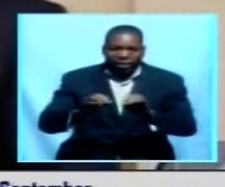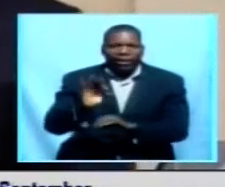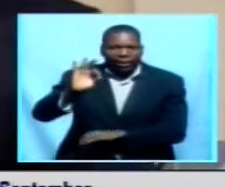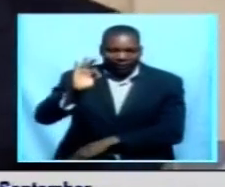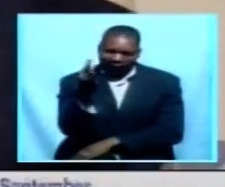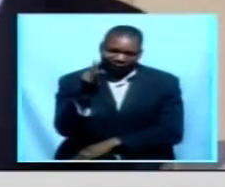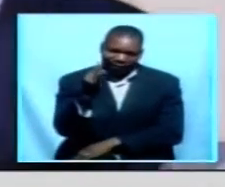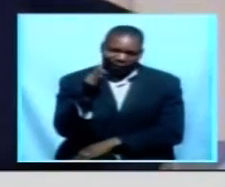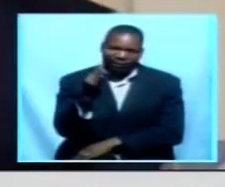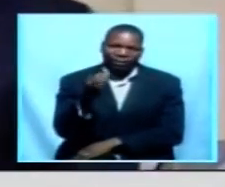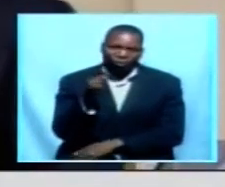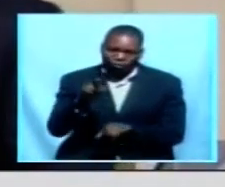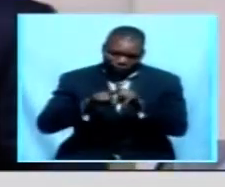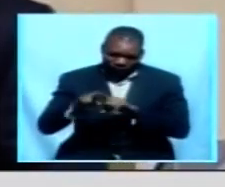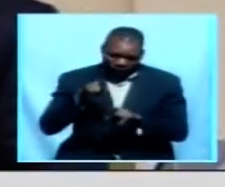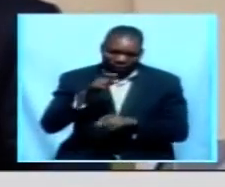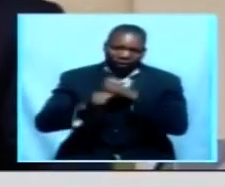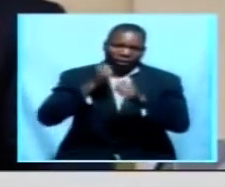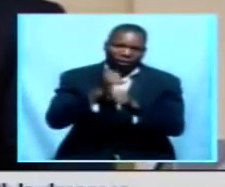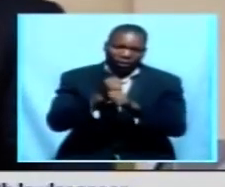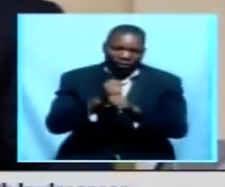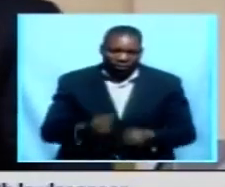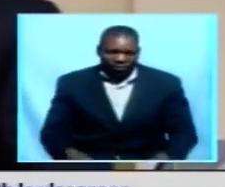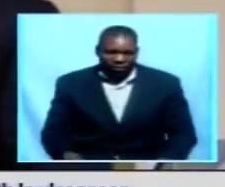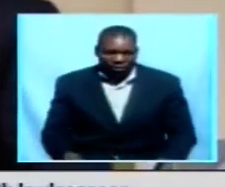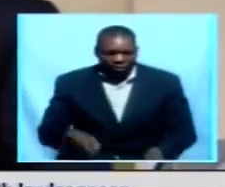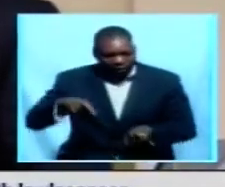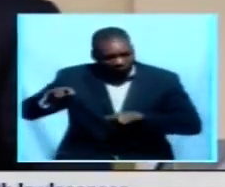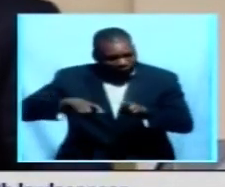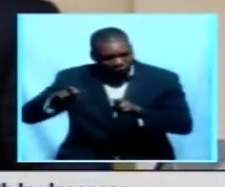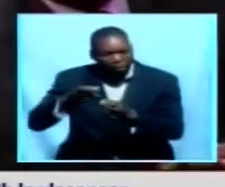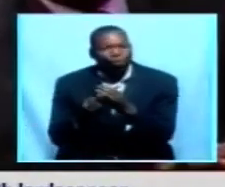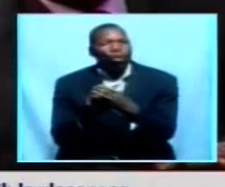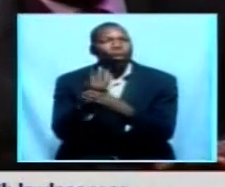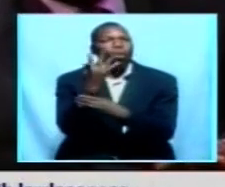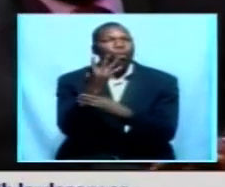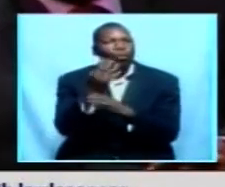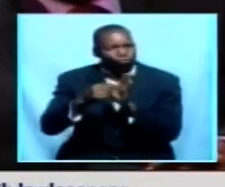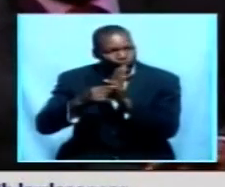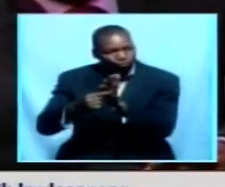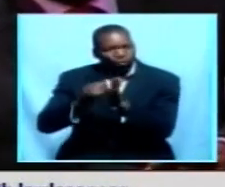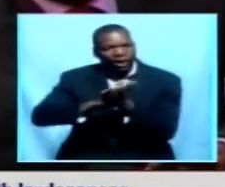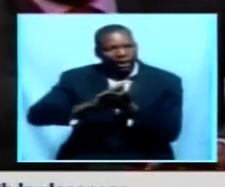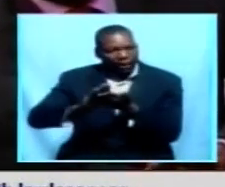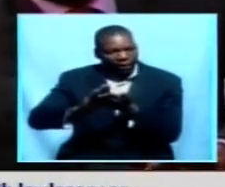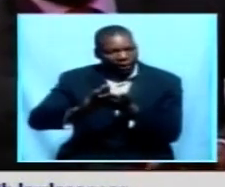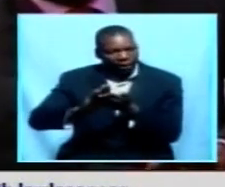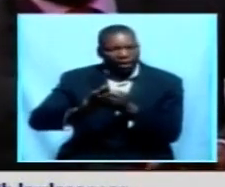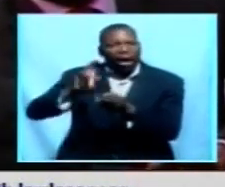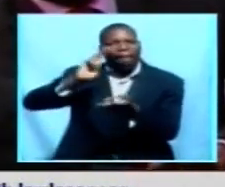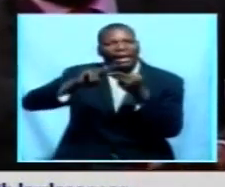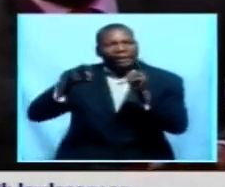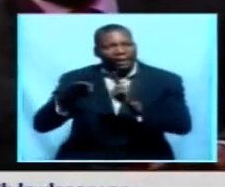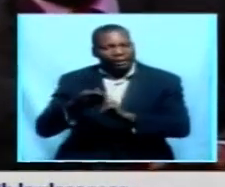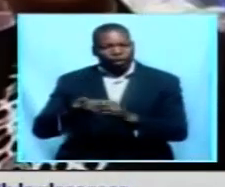of it being held. This growing relationship is a clear demonstration of the strong bonds of partnership